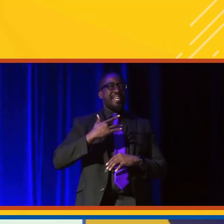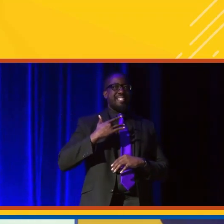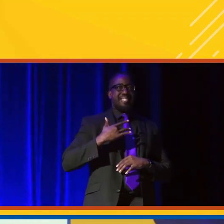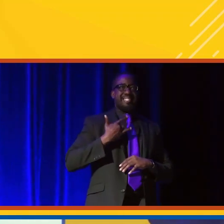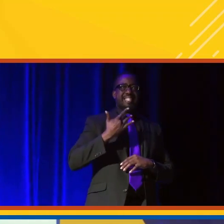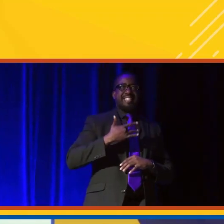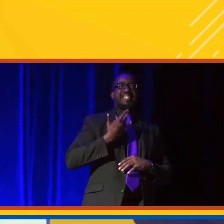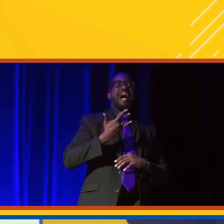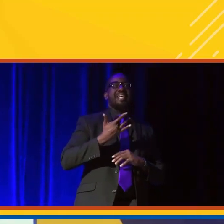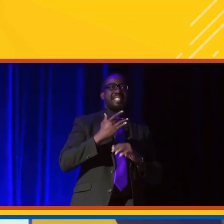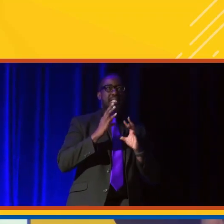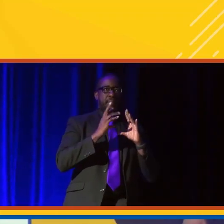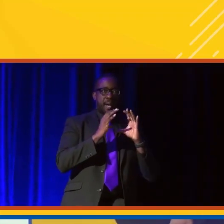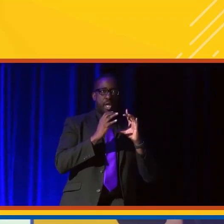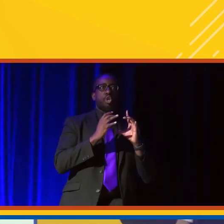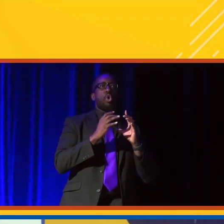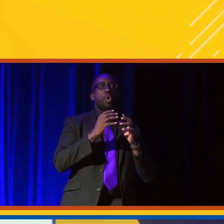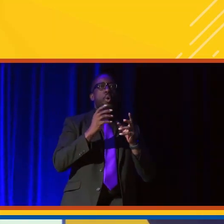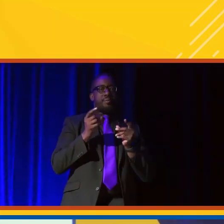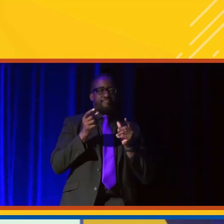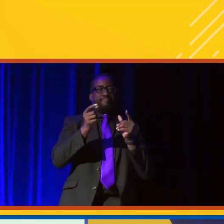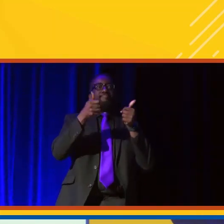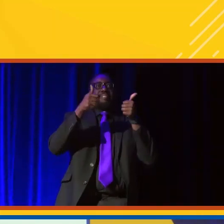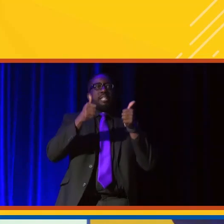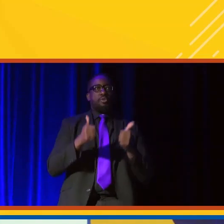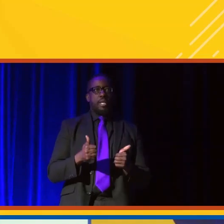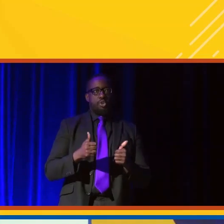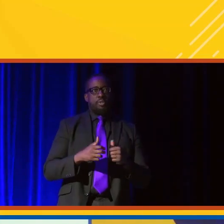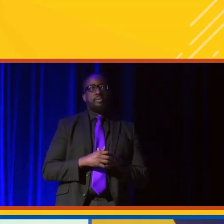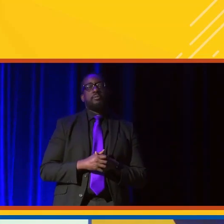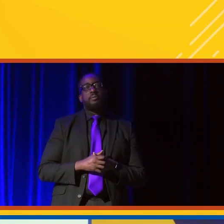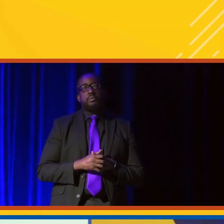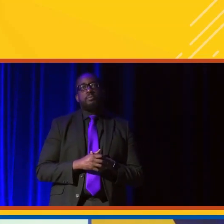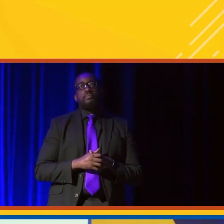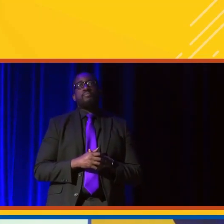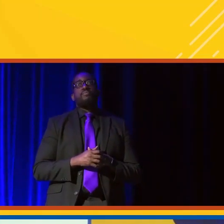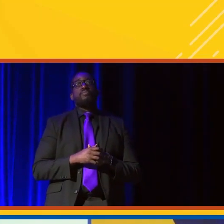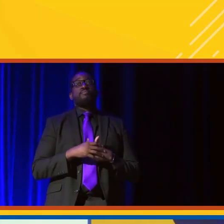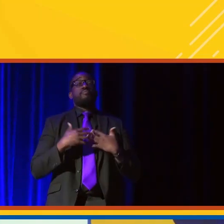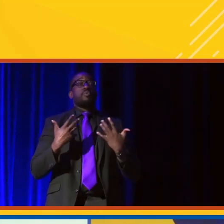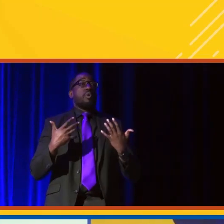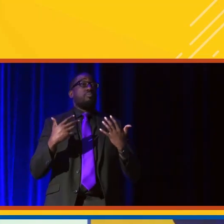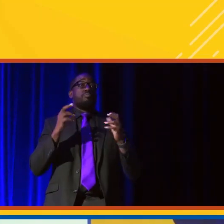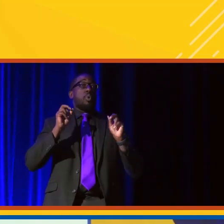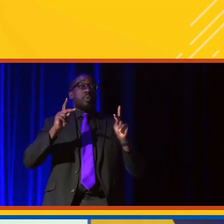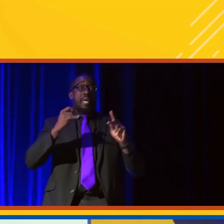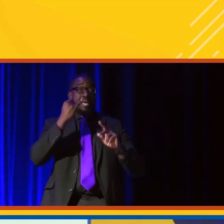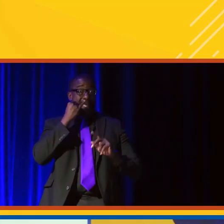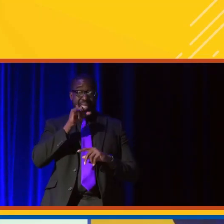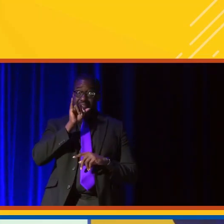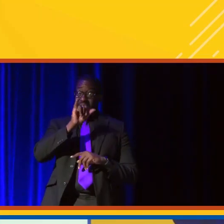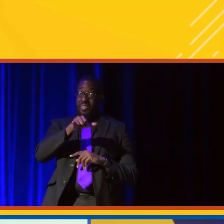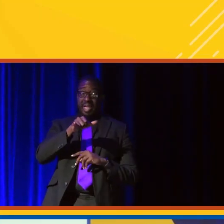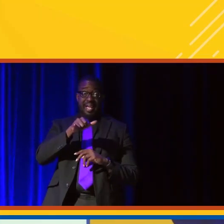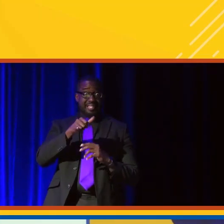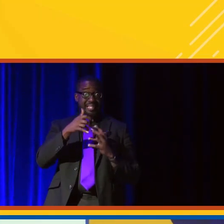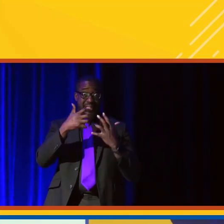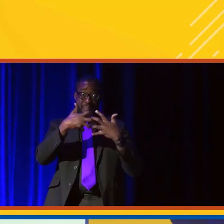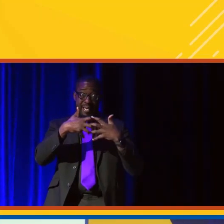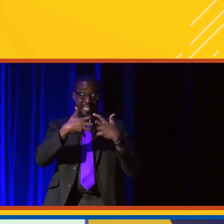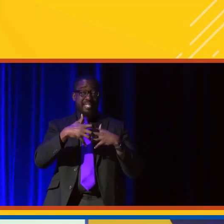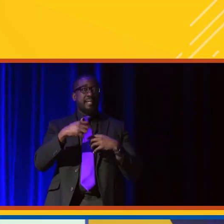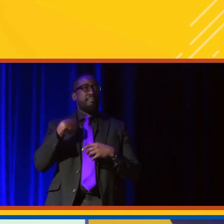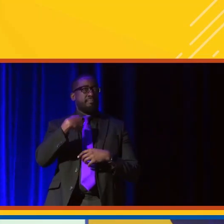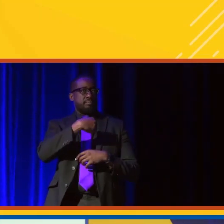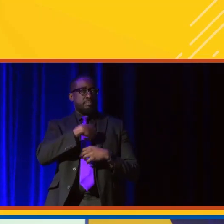and accelerates degradation. So we then took this and said, okay, well, if that's the mechanism, then we can trivially